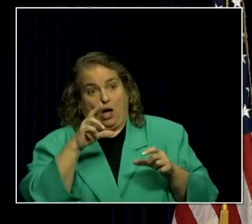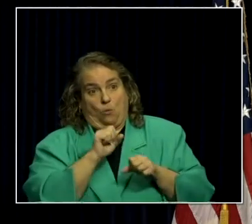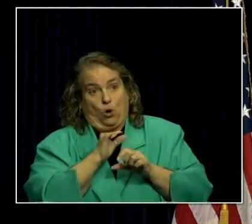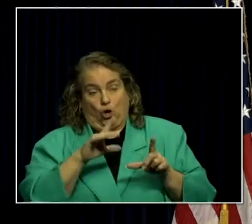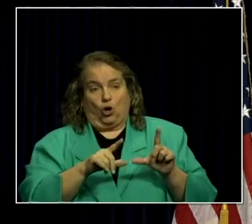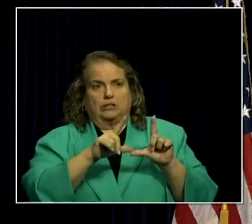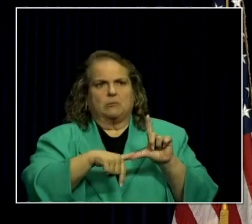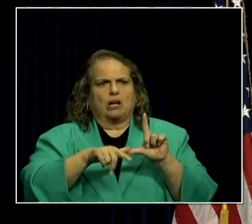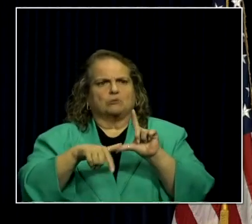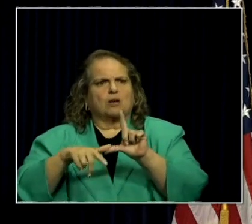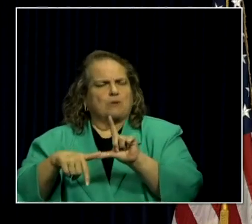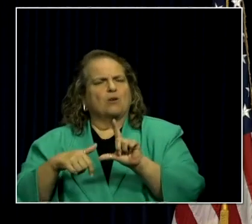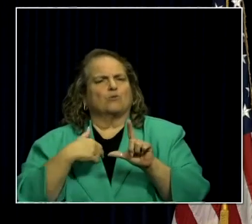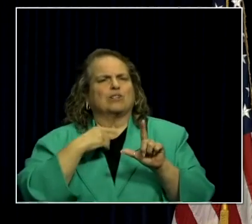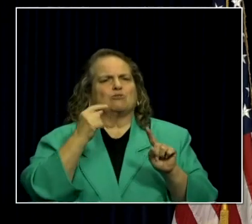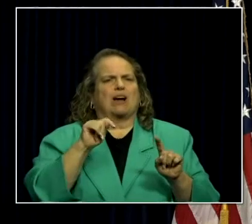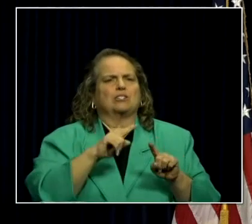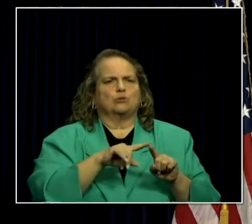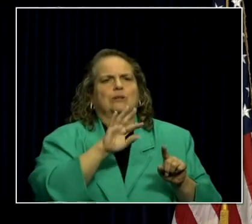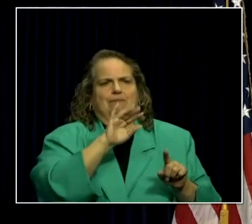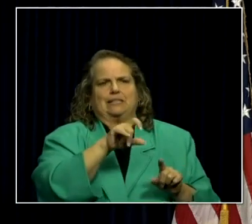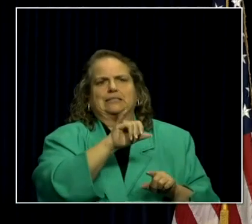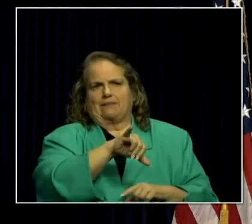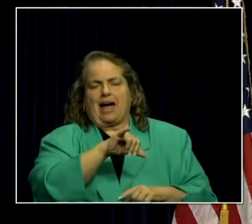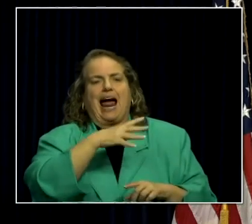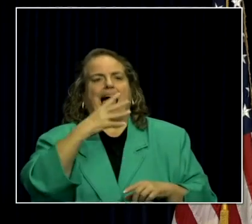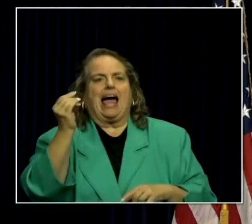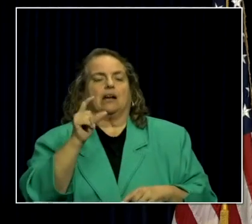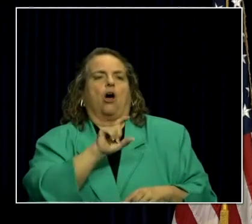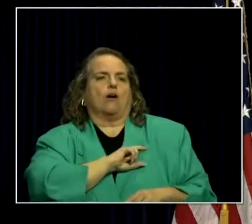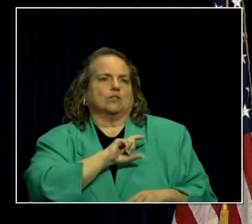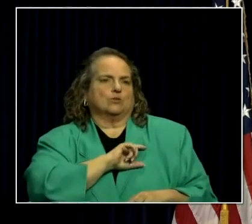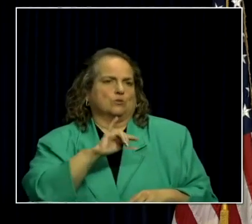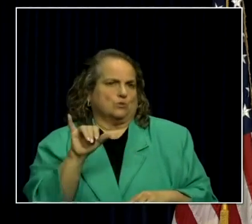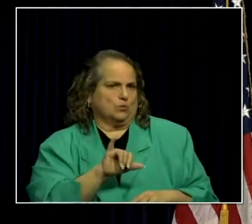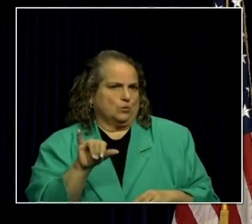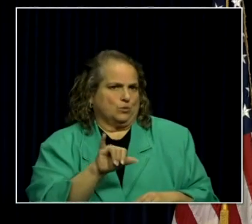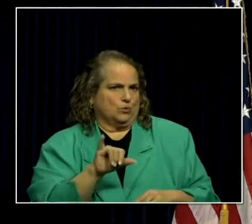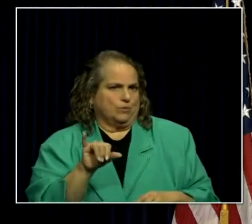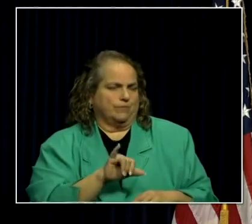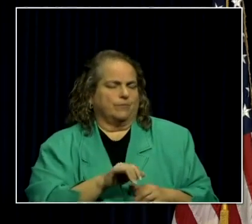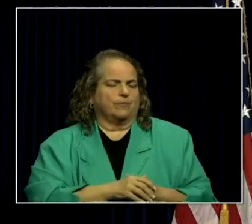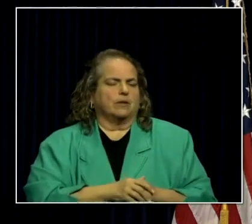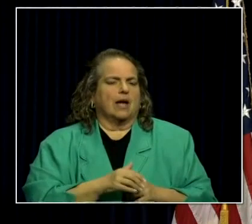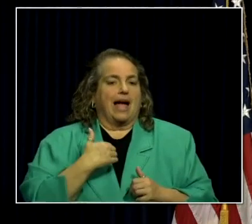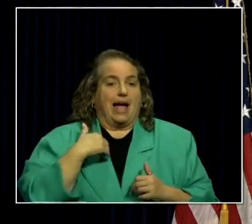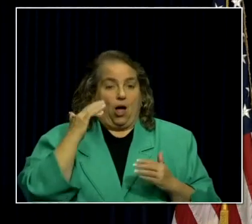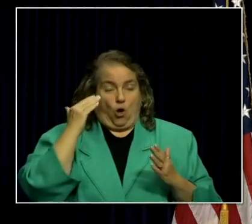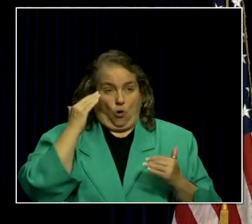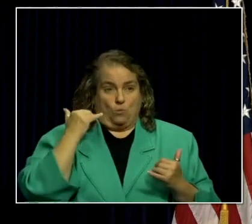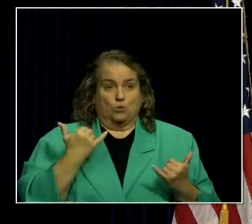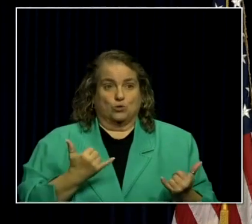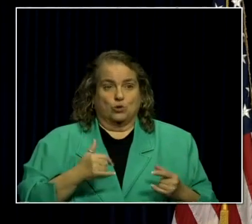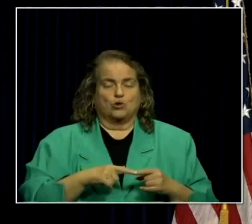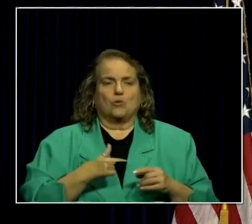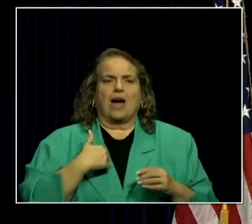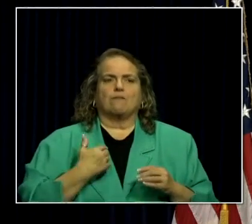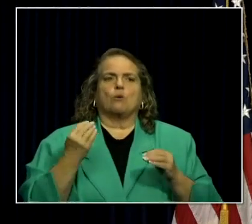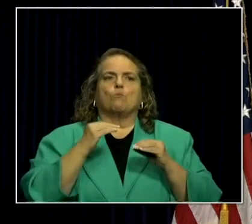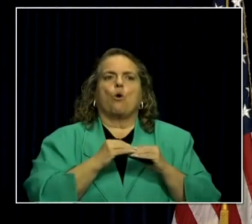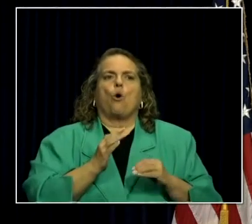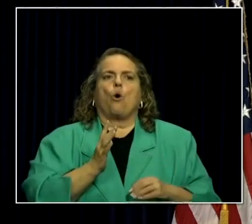we're working on some of the same for law enforcement. Now, I had hoped today to have a bigger formal